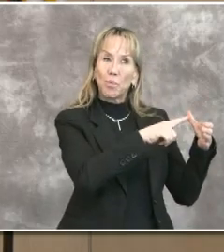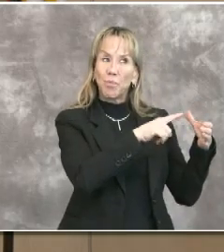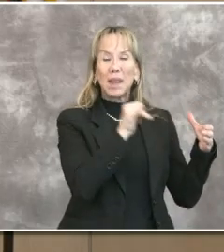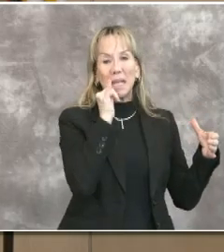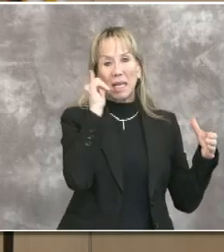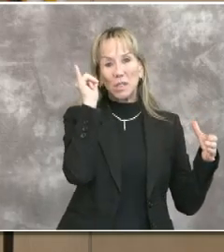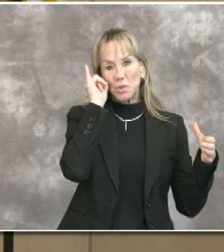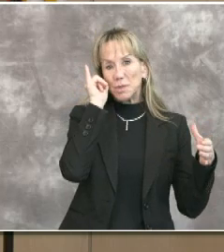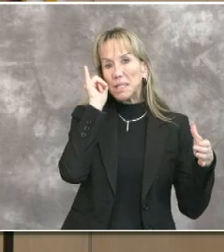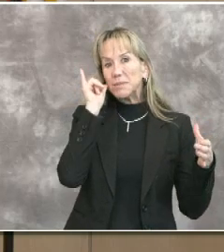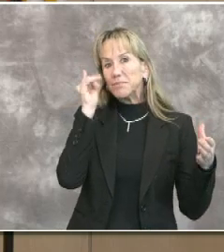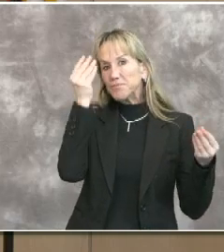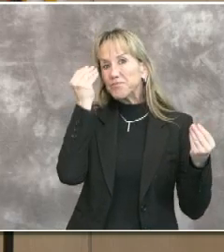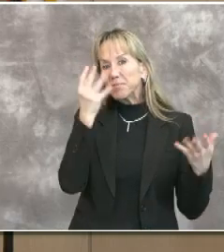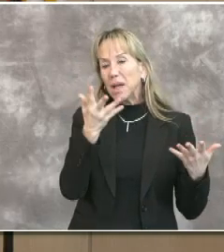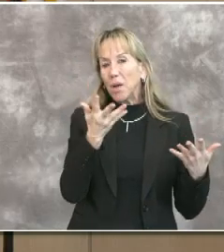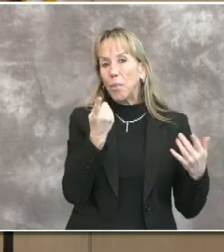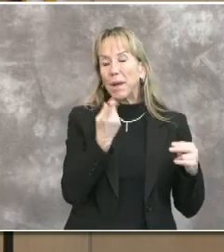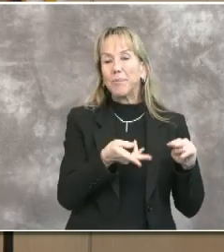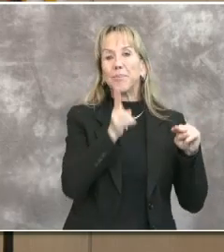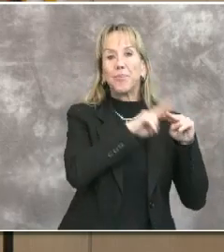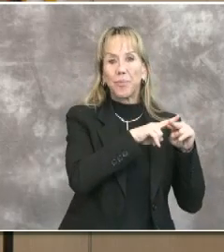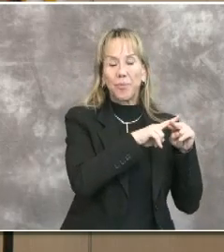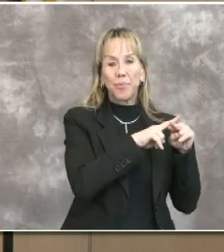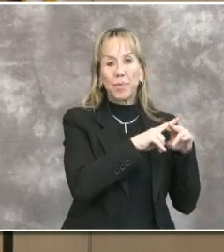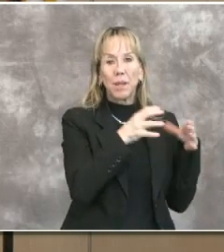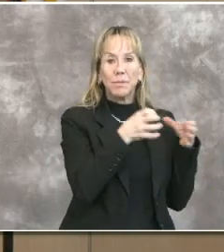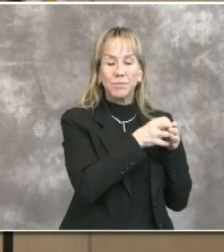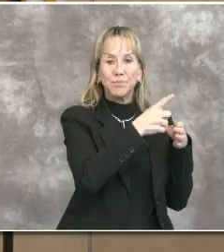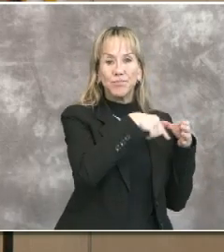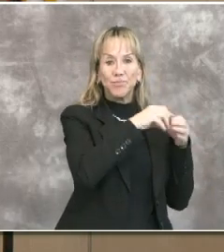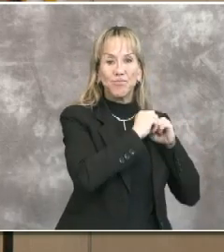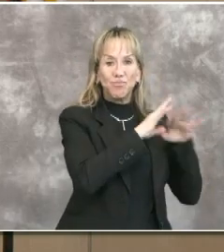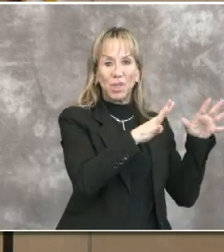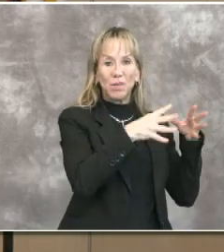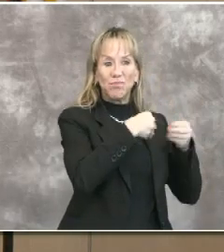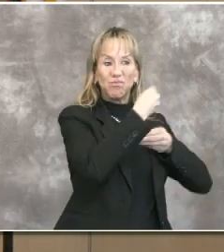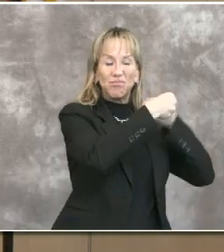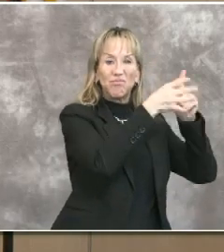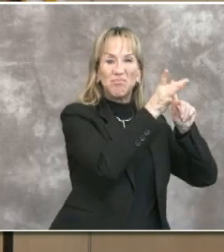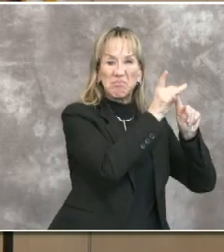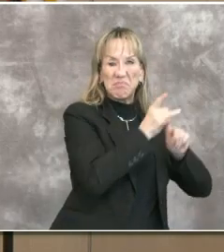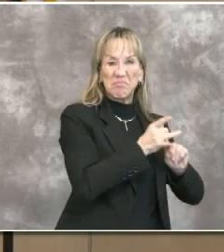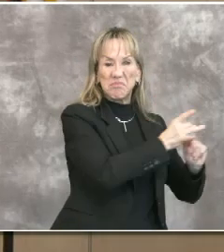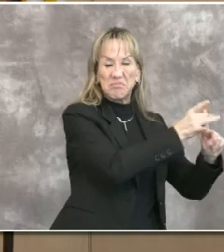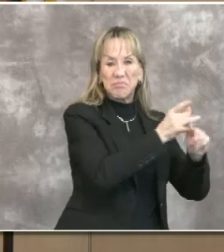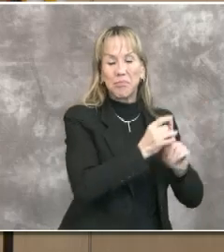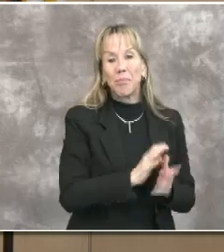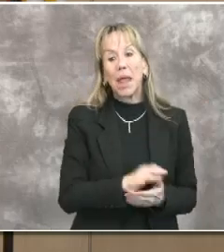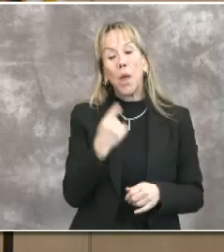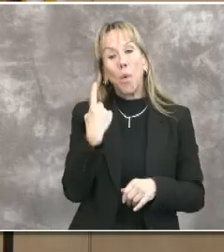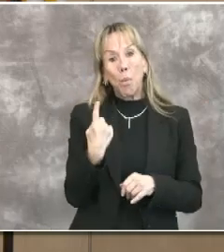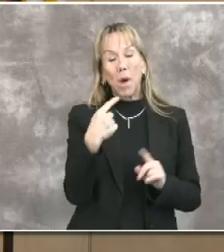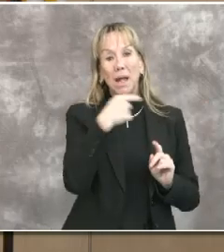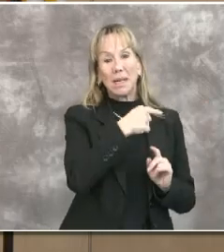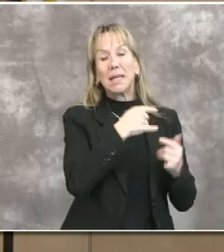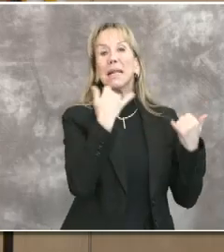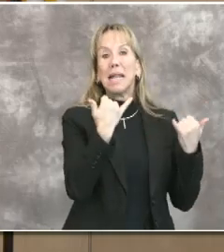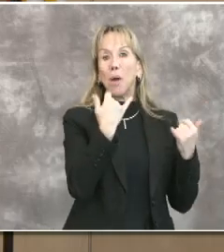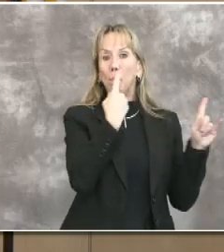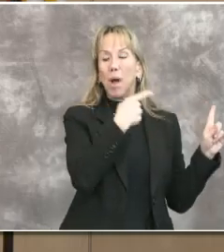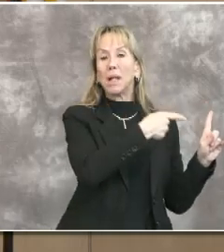yesterday. And we have one of the congregate care facilities that is now